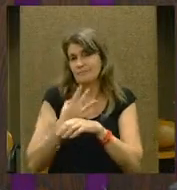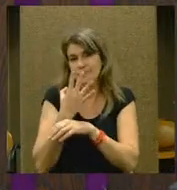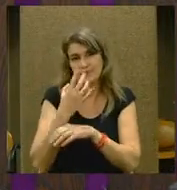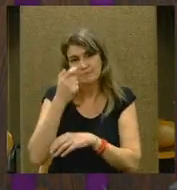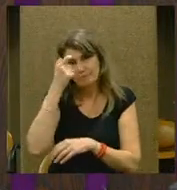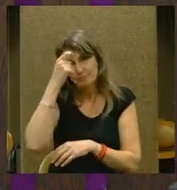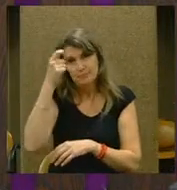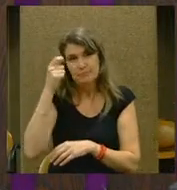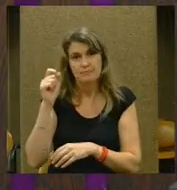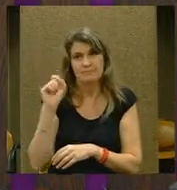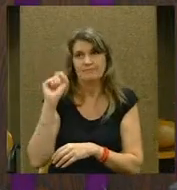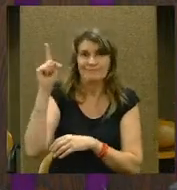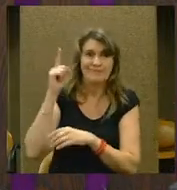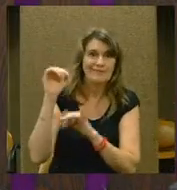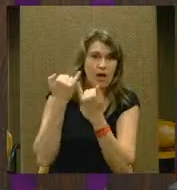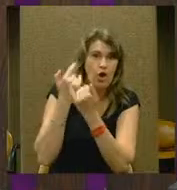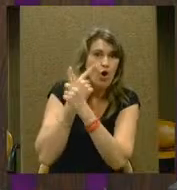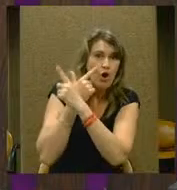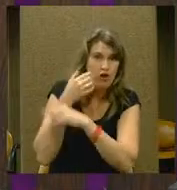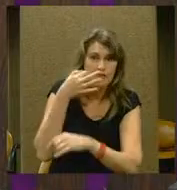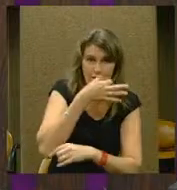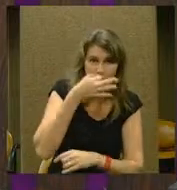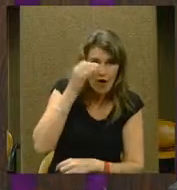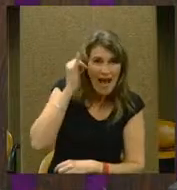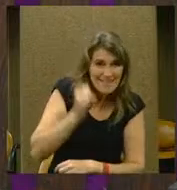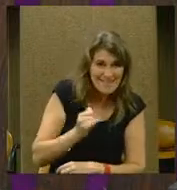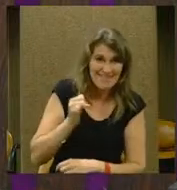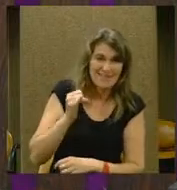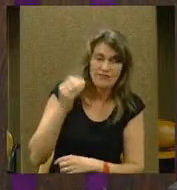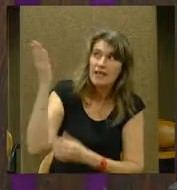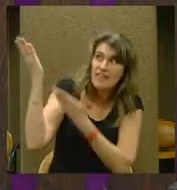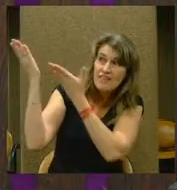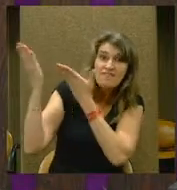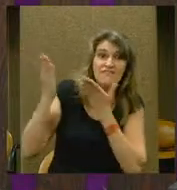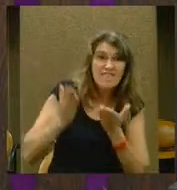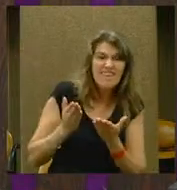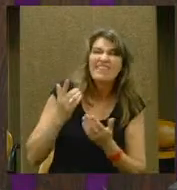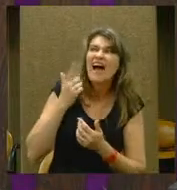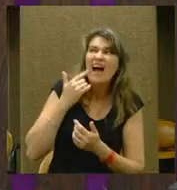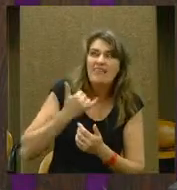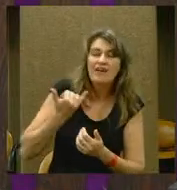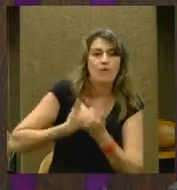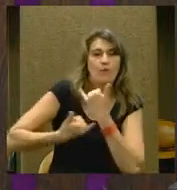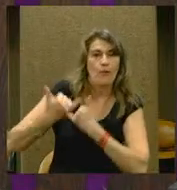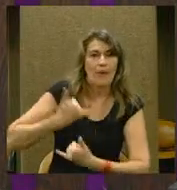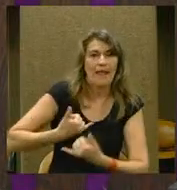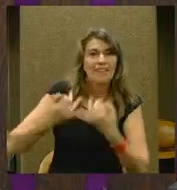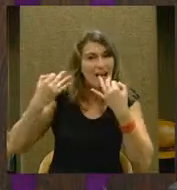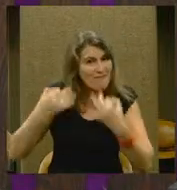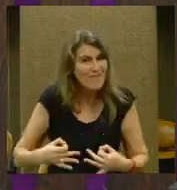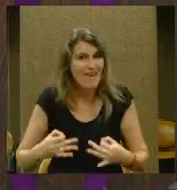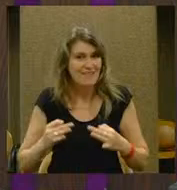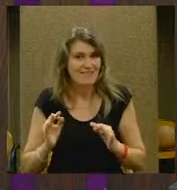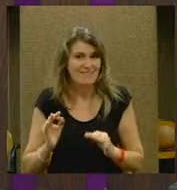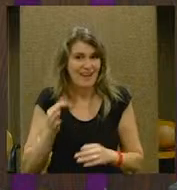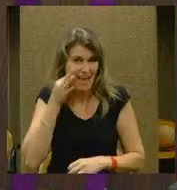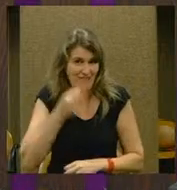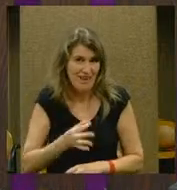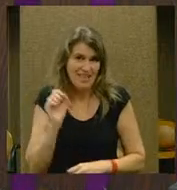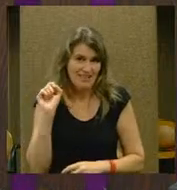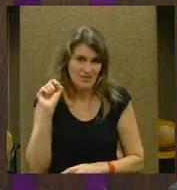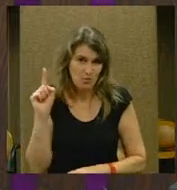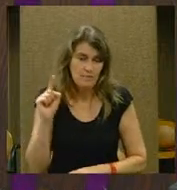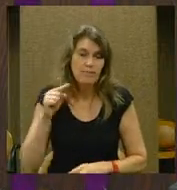and professionals in order to think about this topic in a very serious manner, in an anticipated manner,